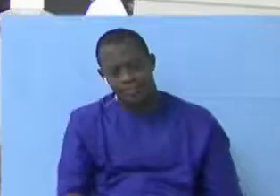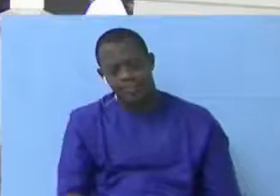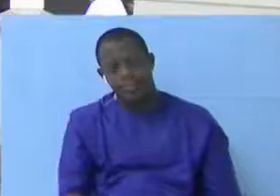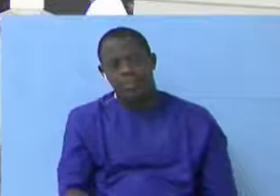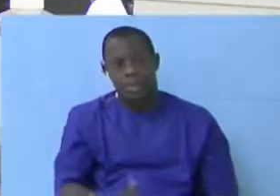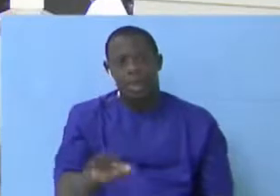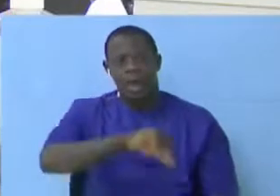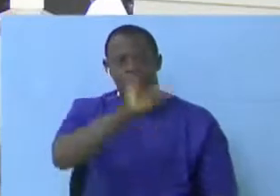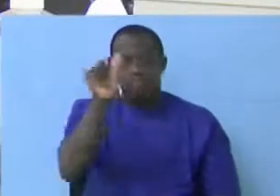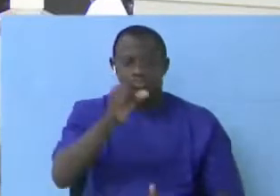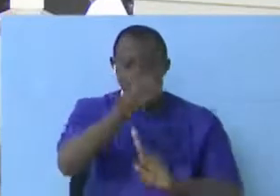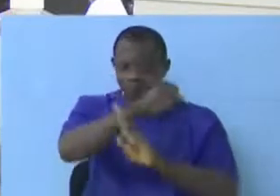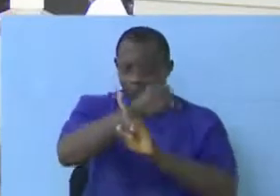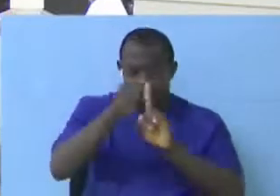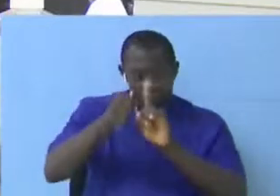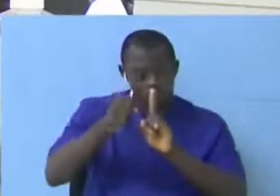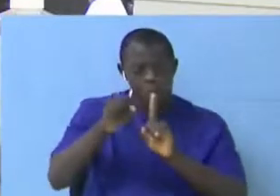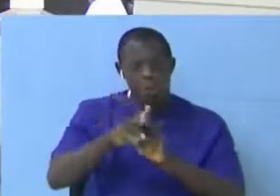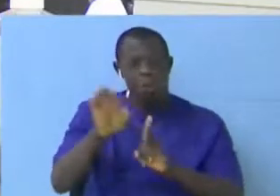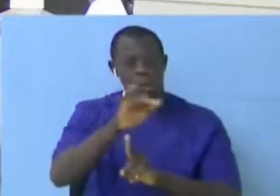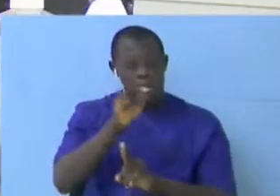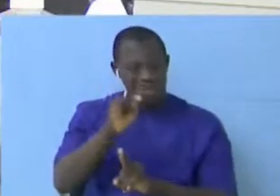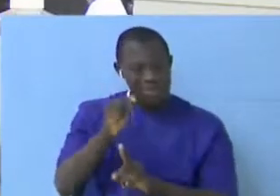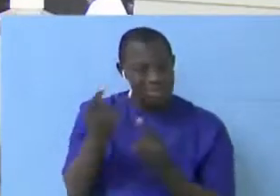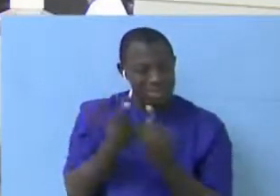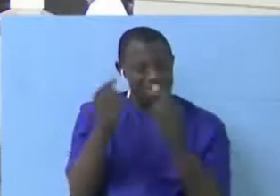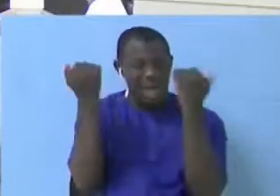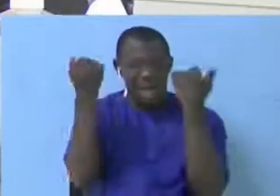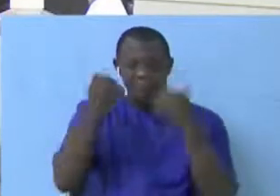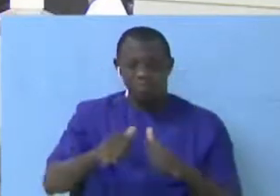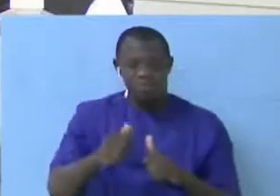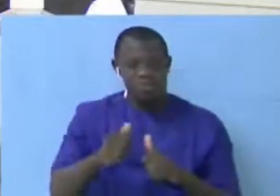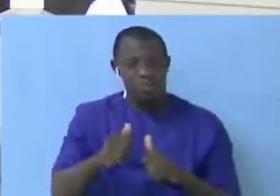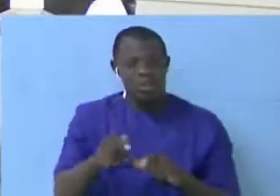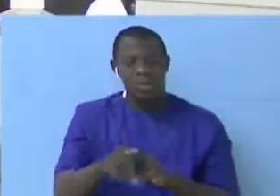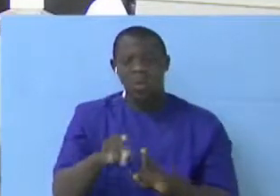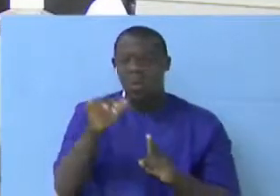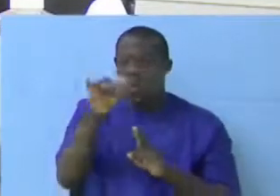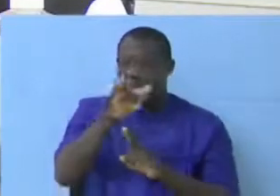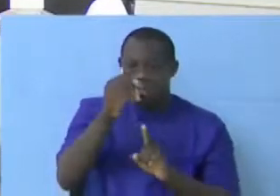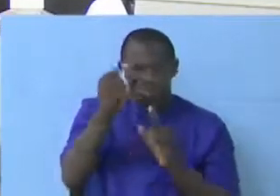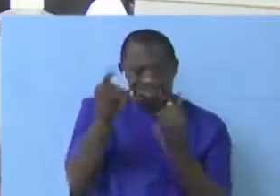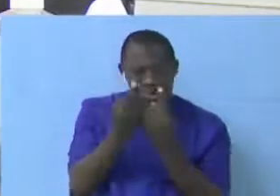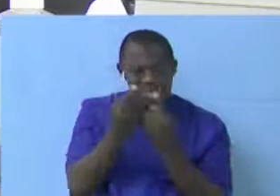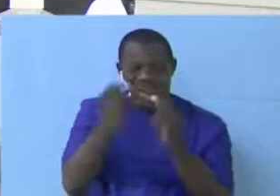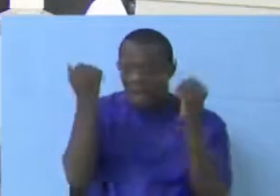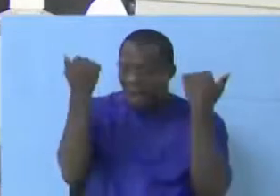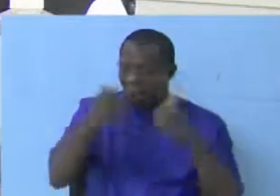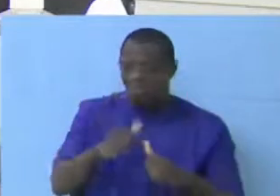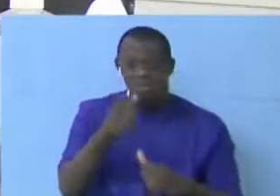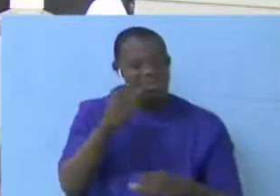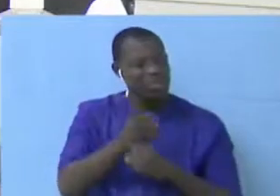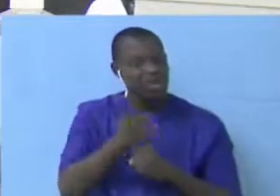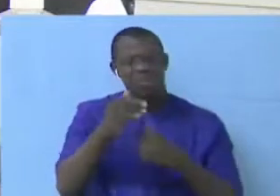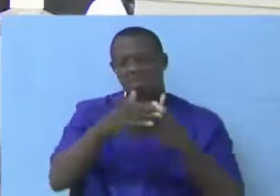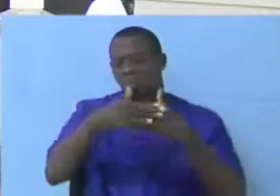and the circumstances in which it happened is so deplorable.